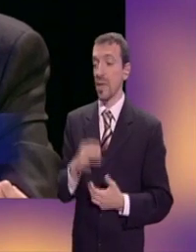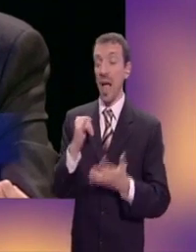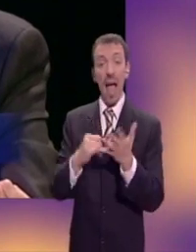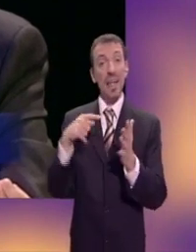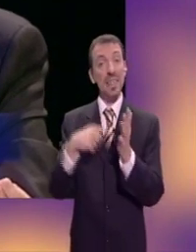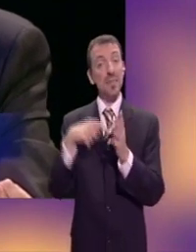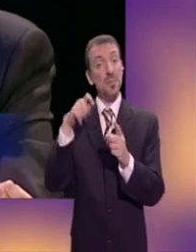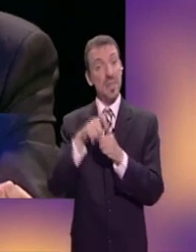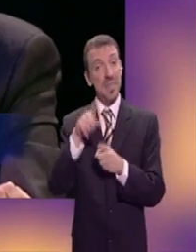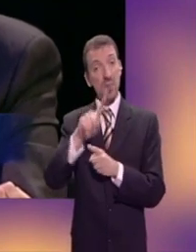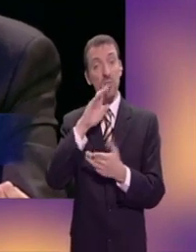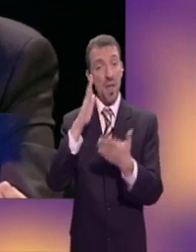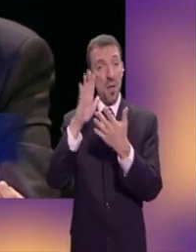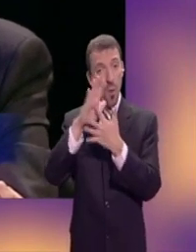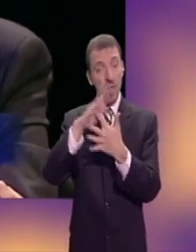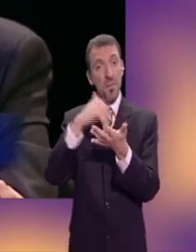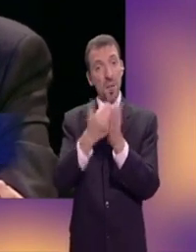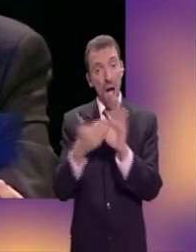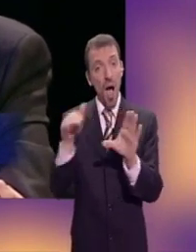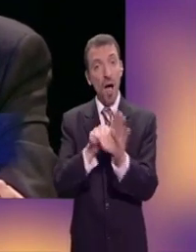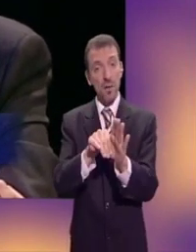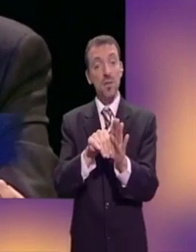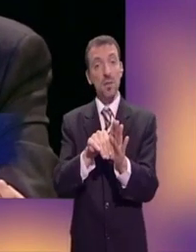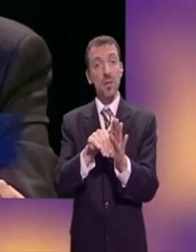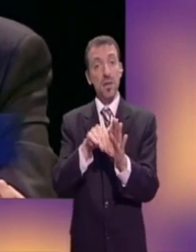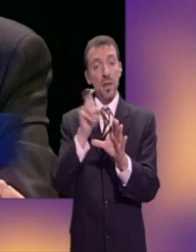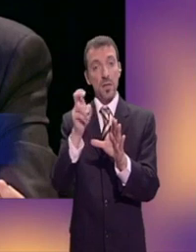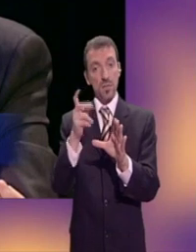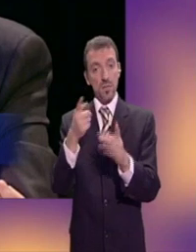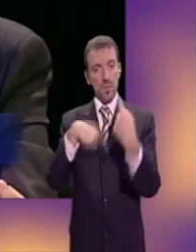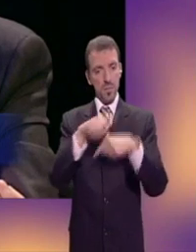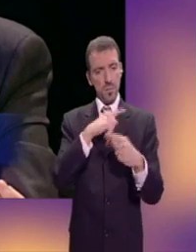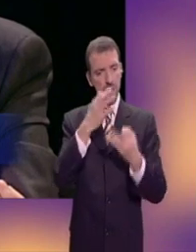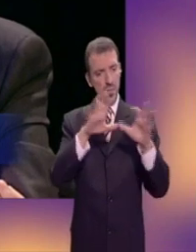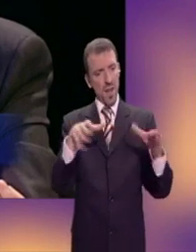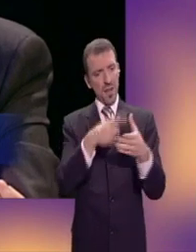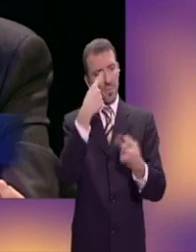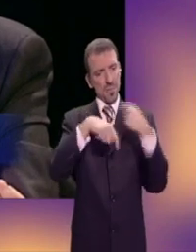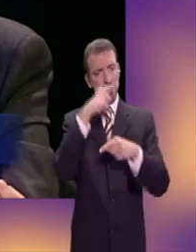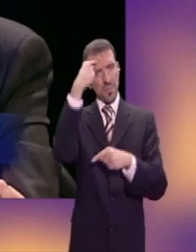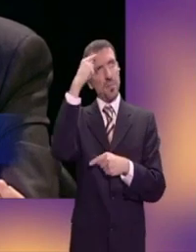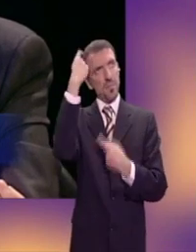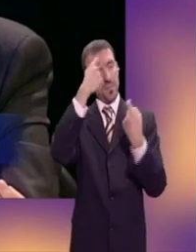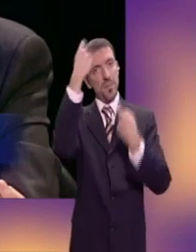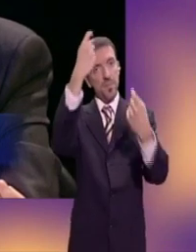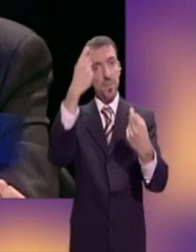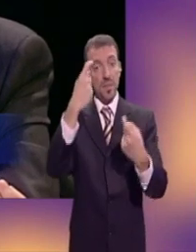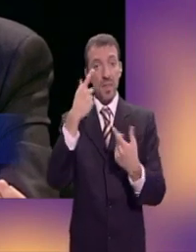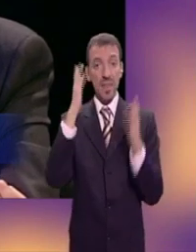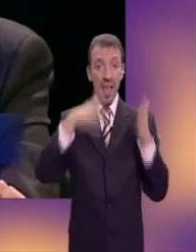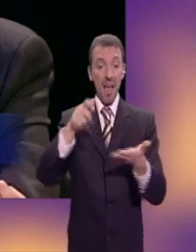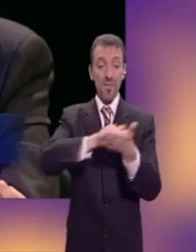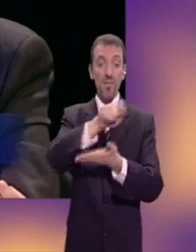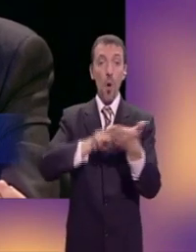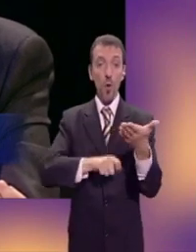was a necessary element in Labour Party coming back to its senses, and I think that they had to have their votes taken